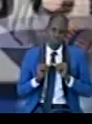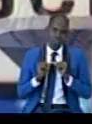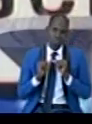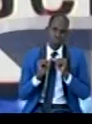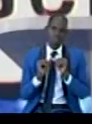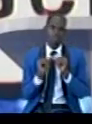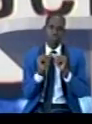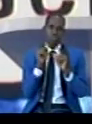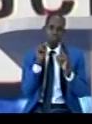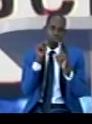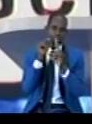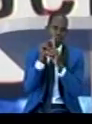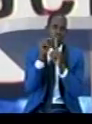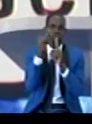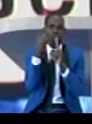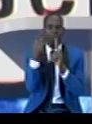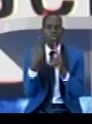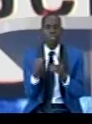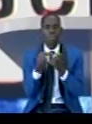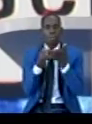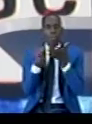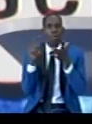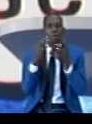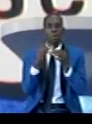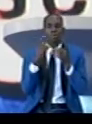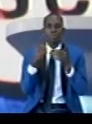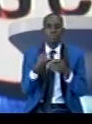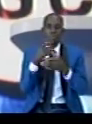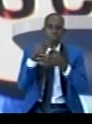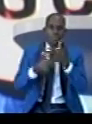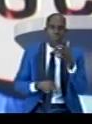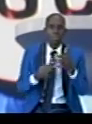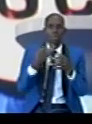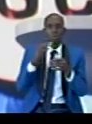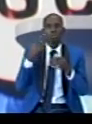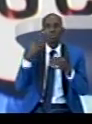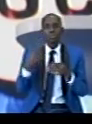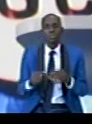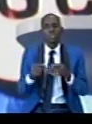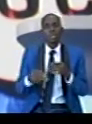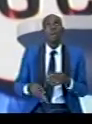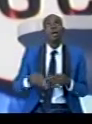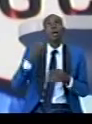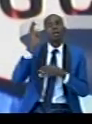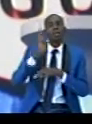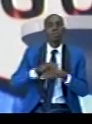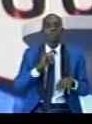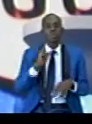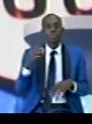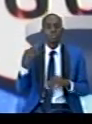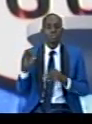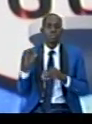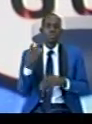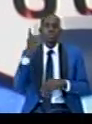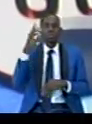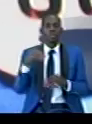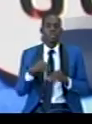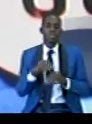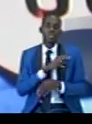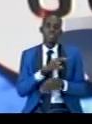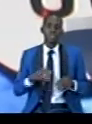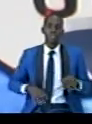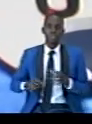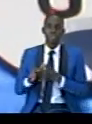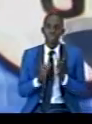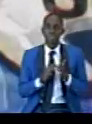of the high calling of God in Christ Jesus. That's how we overcome, and that's how we make progress.